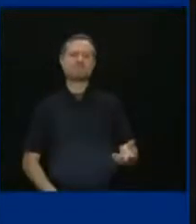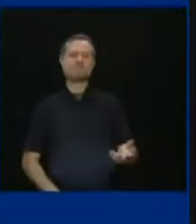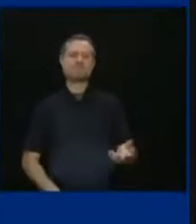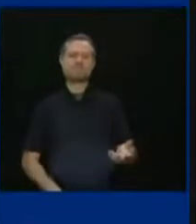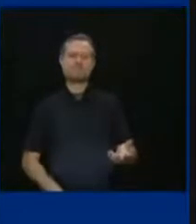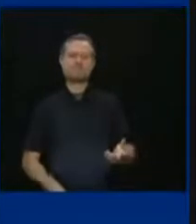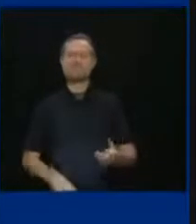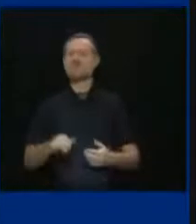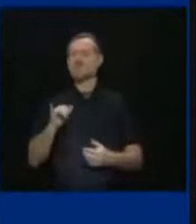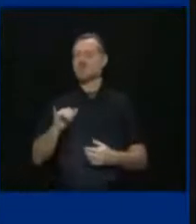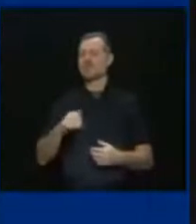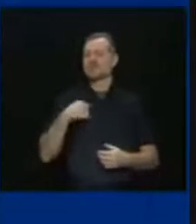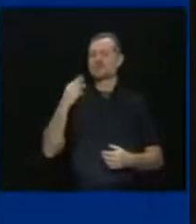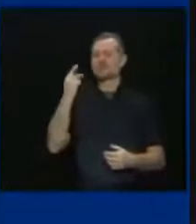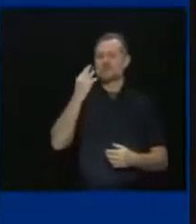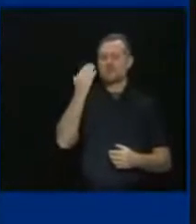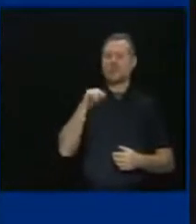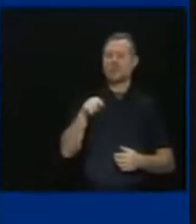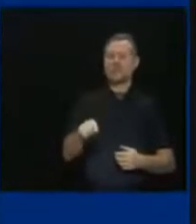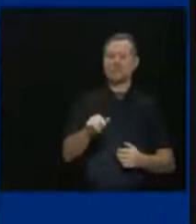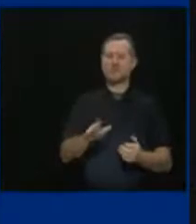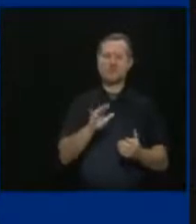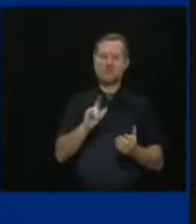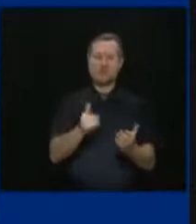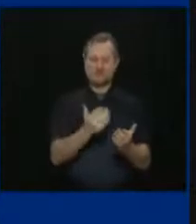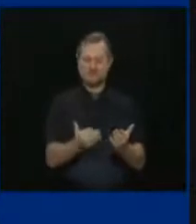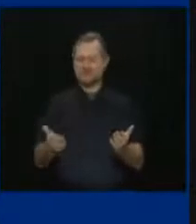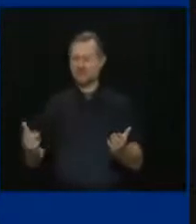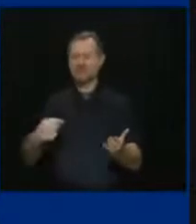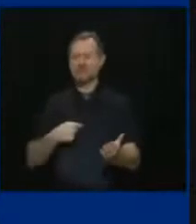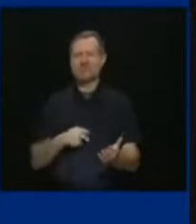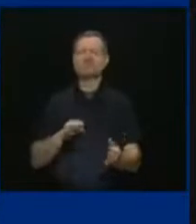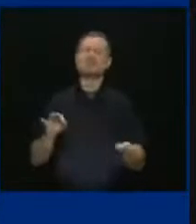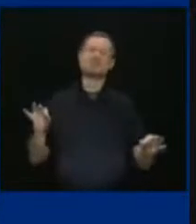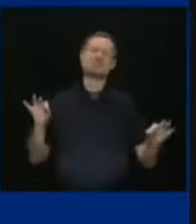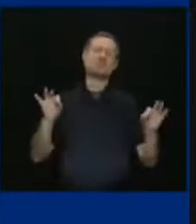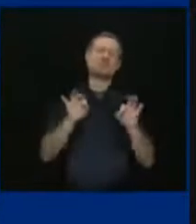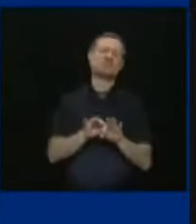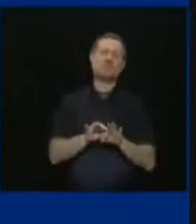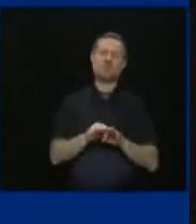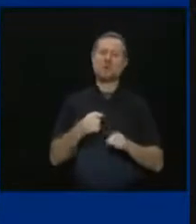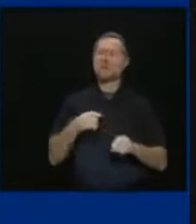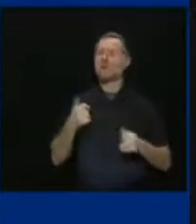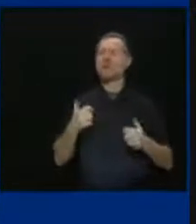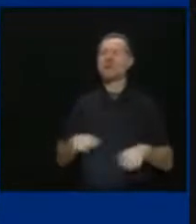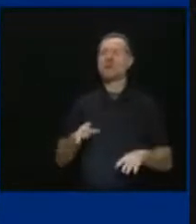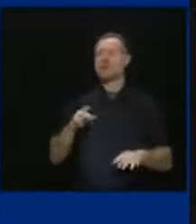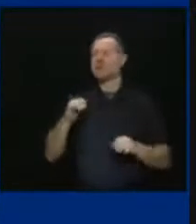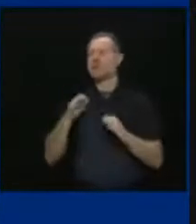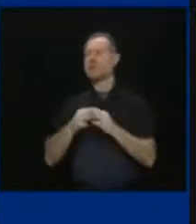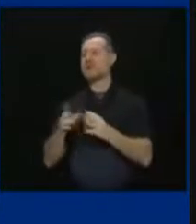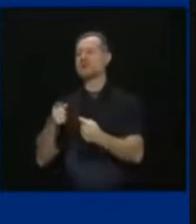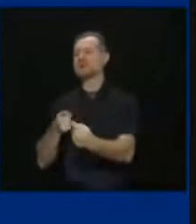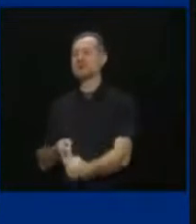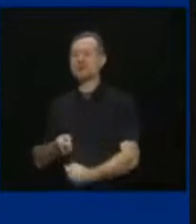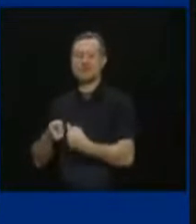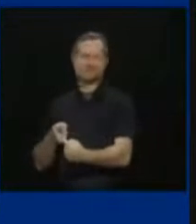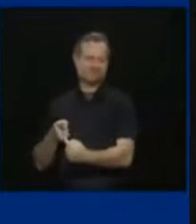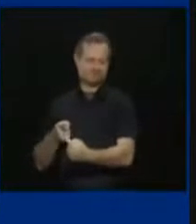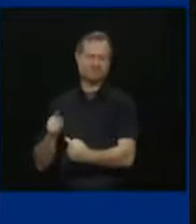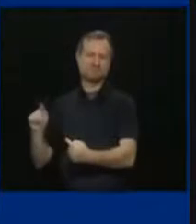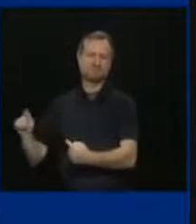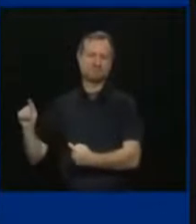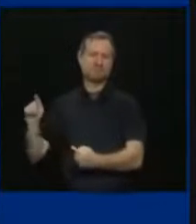That's why this is personal for me. Okay. I don't want other families to endure this. I want people, all the Michaels out there who